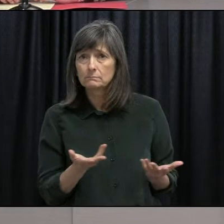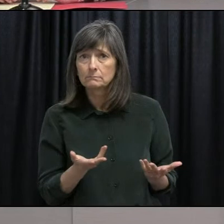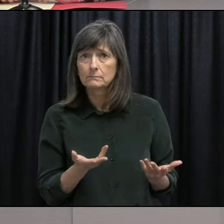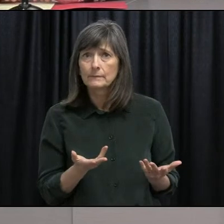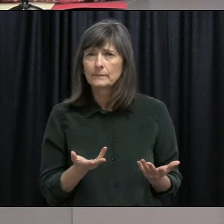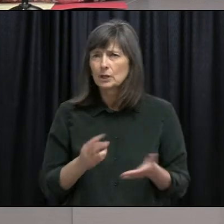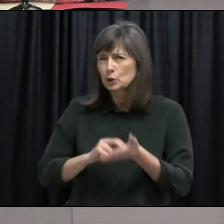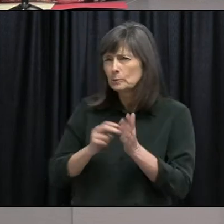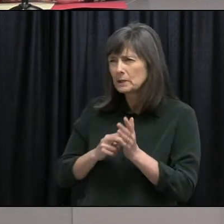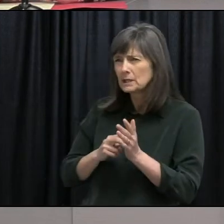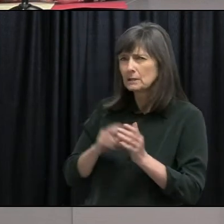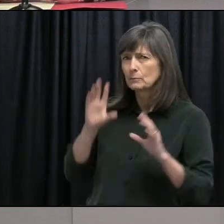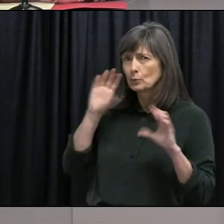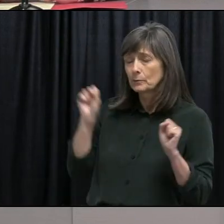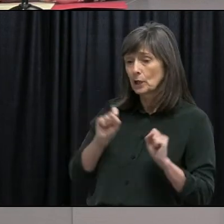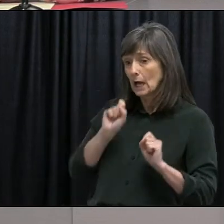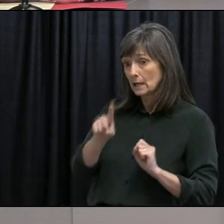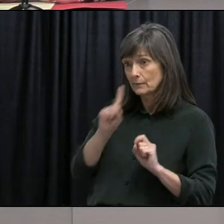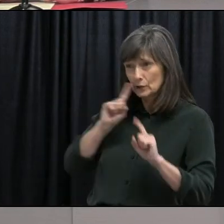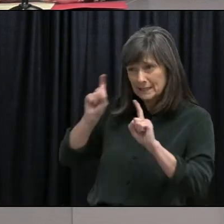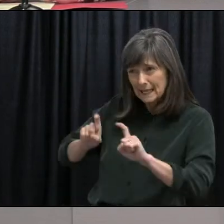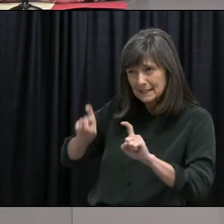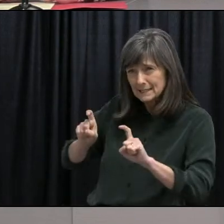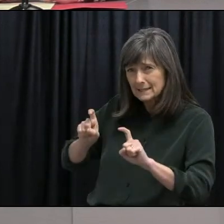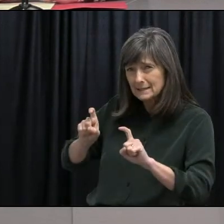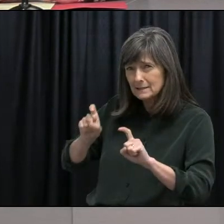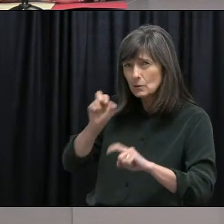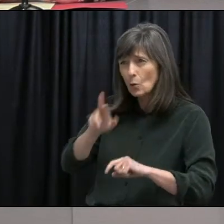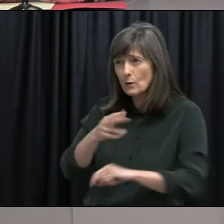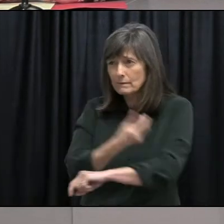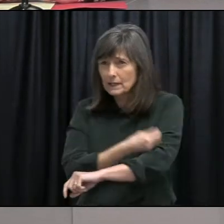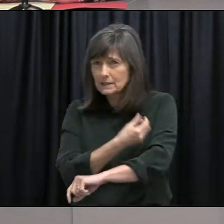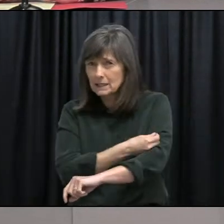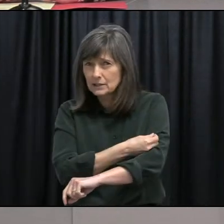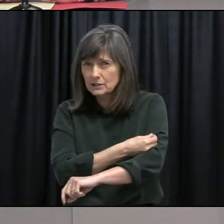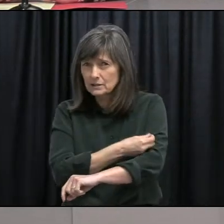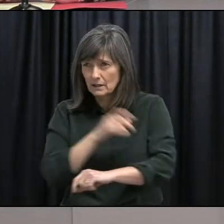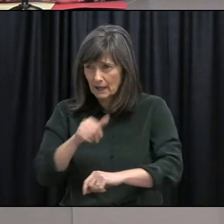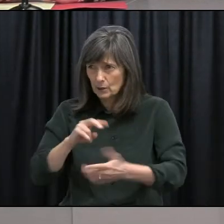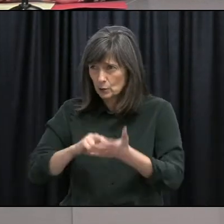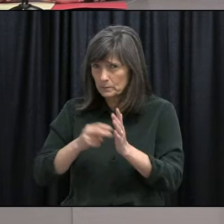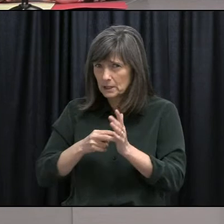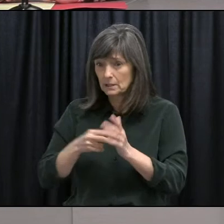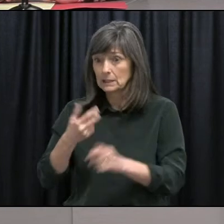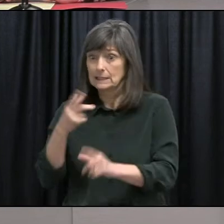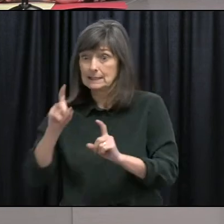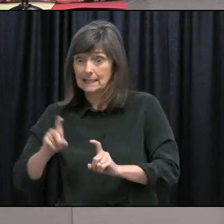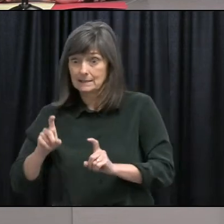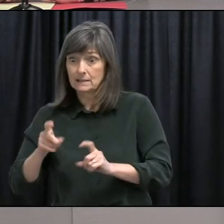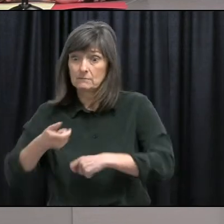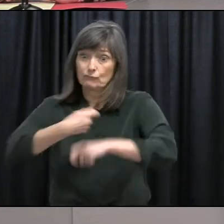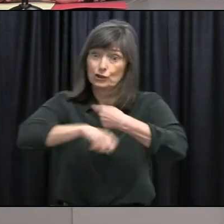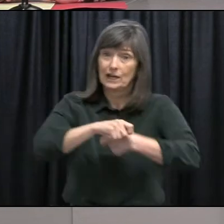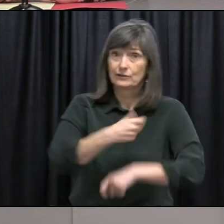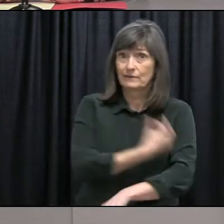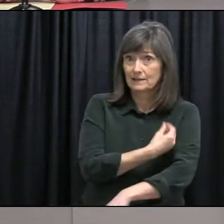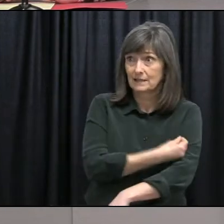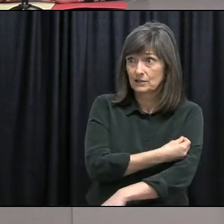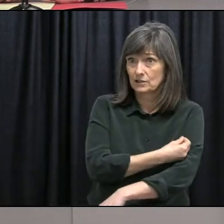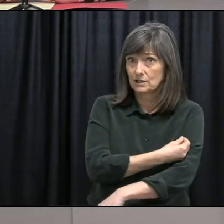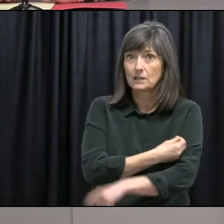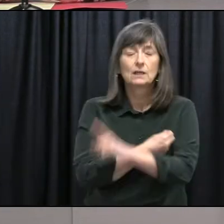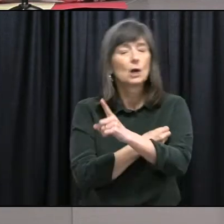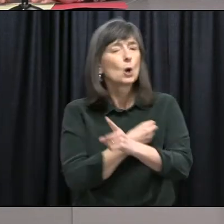For tests, or to use testing capacity for vaccination capacity? Is that the question, Richard? Sorry.